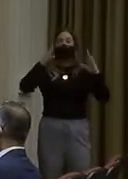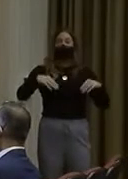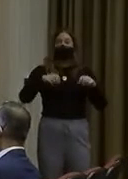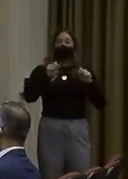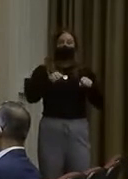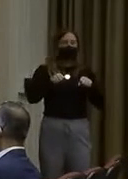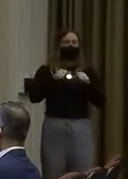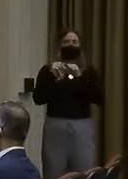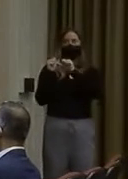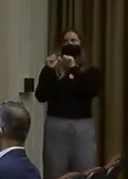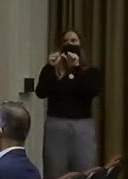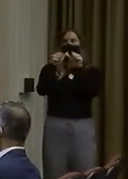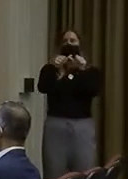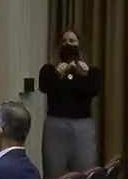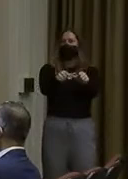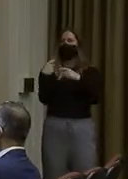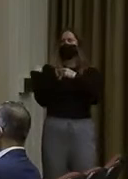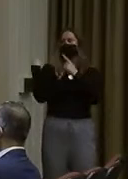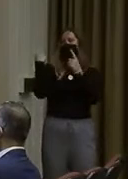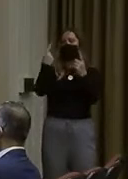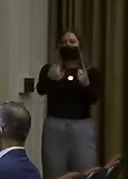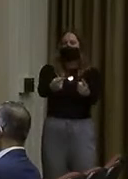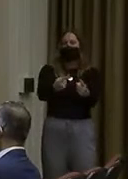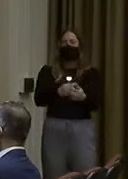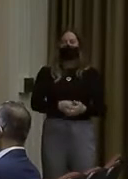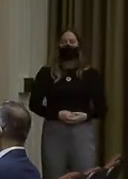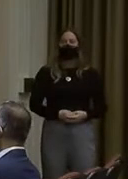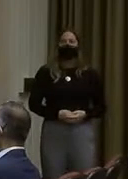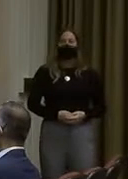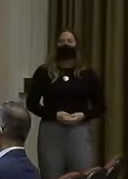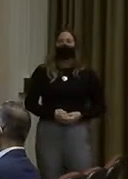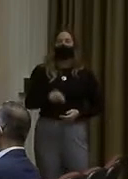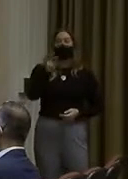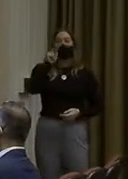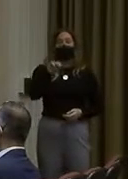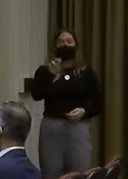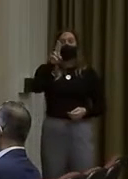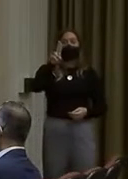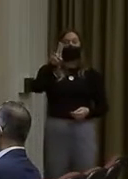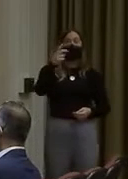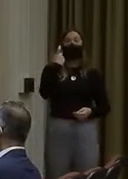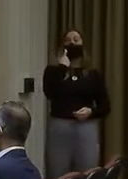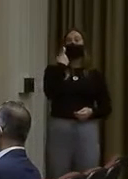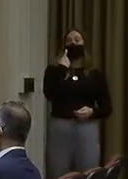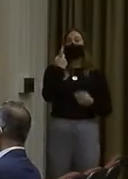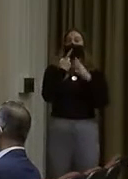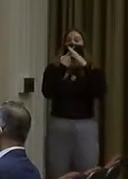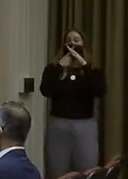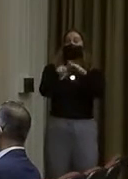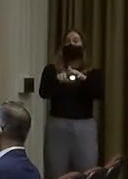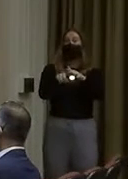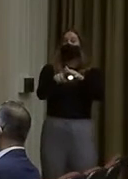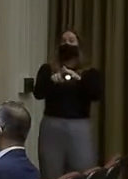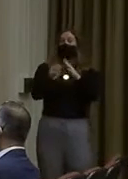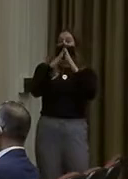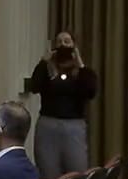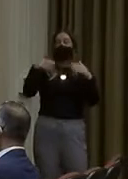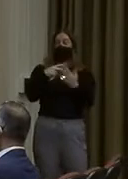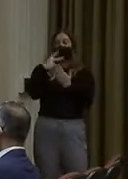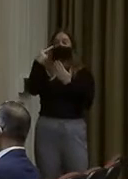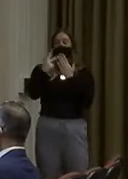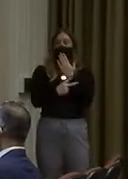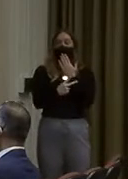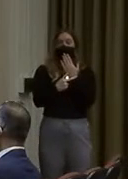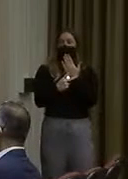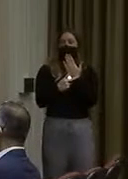higher ed for many years, and Hofstra is no exception. NYU has just recently launched an intergenerational housing program